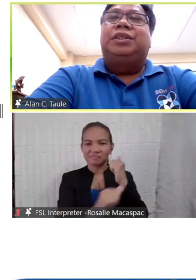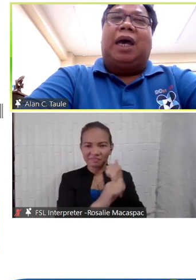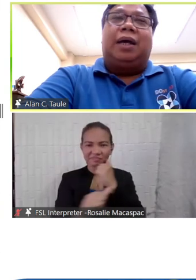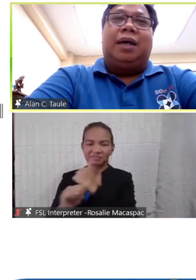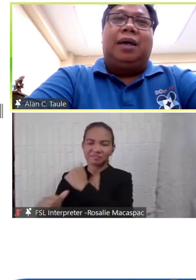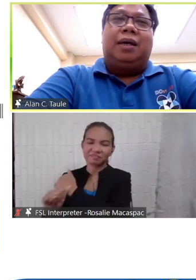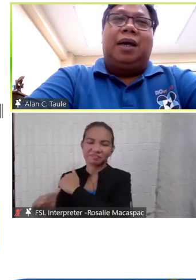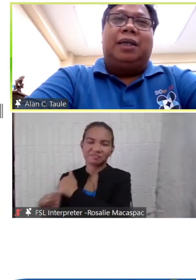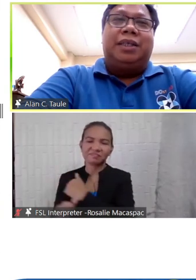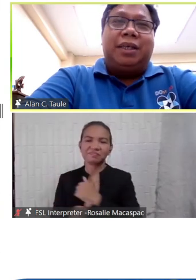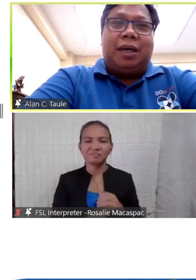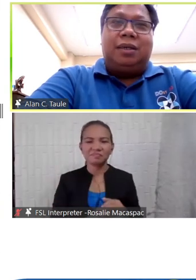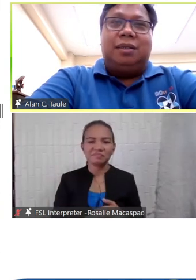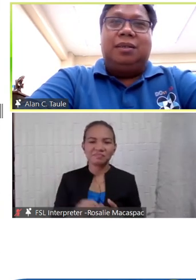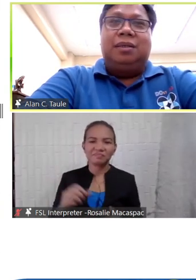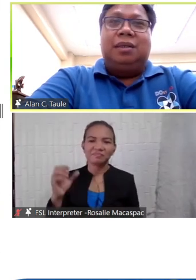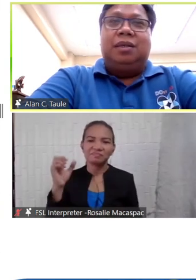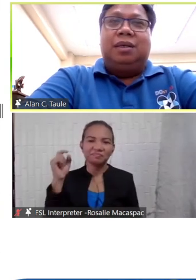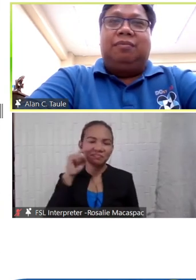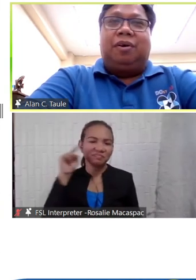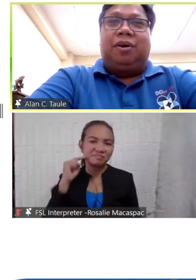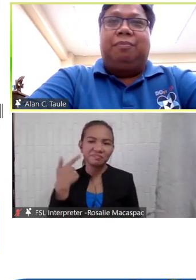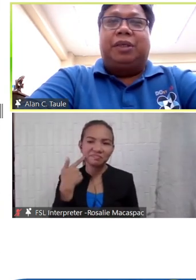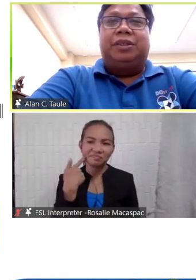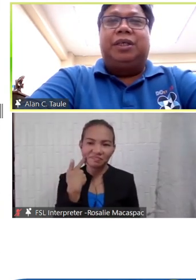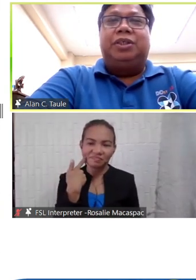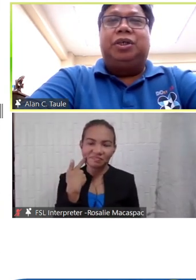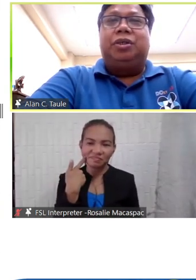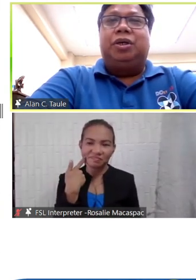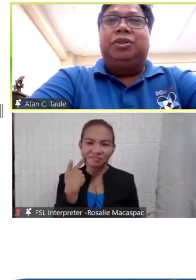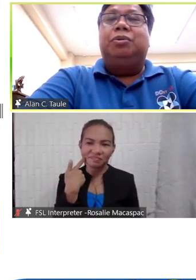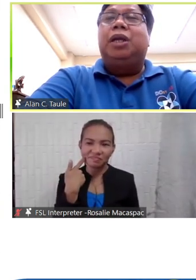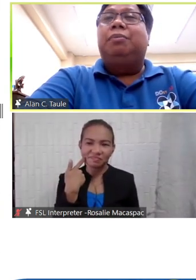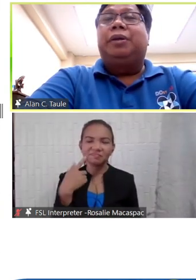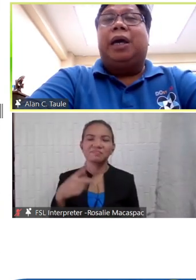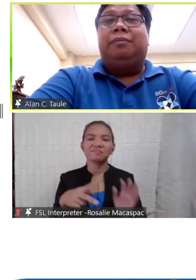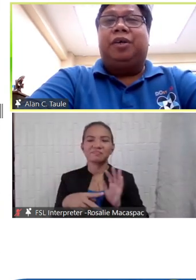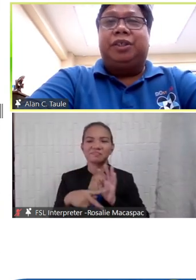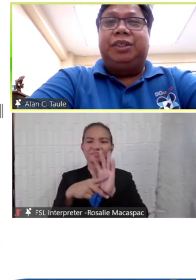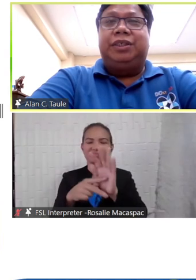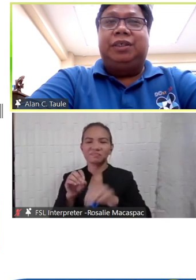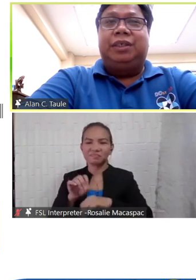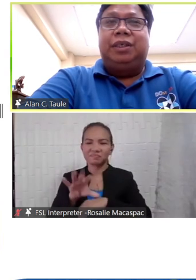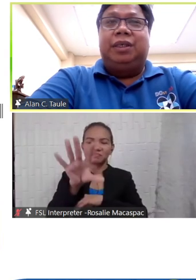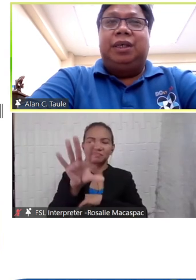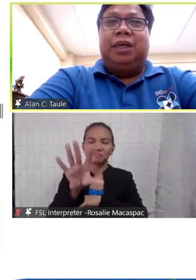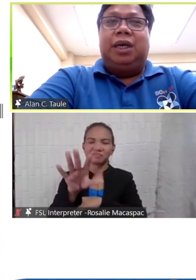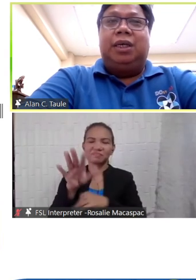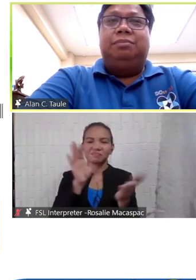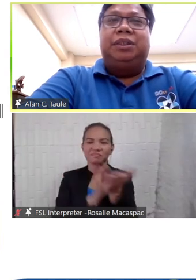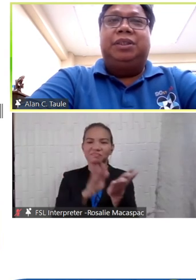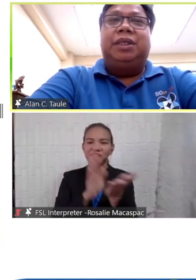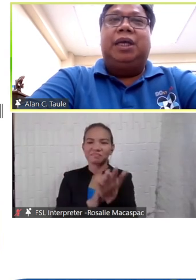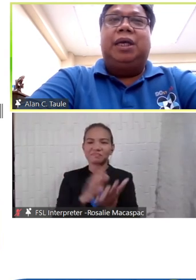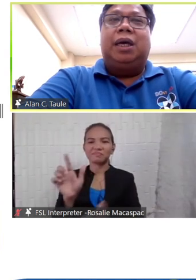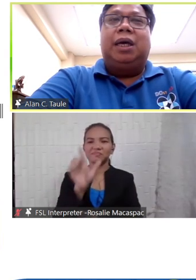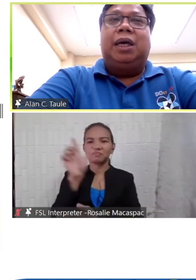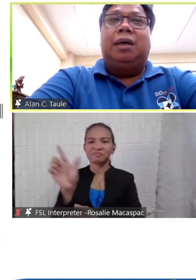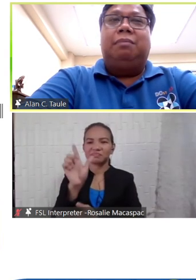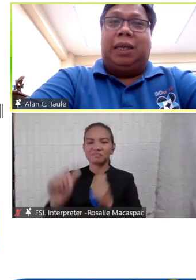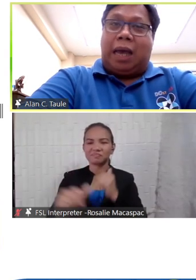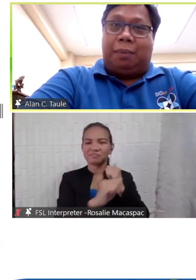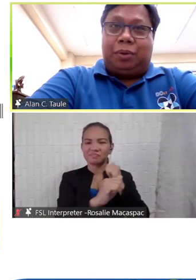Ms. Sarah Gagatiga for her presentation on school library advocacies. And Ms.